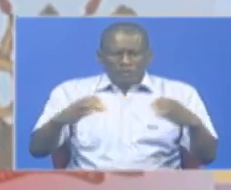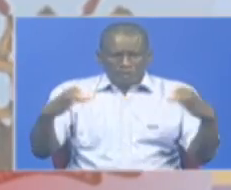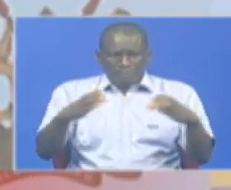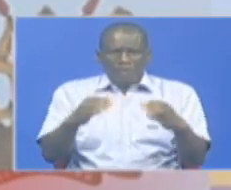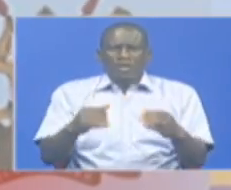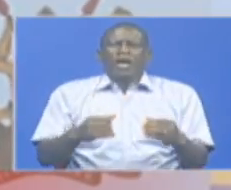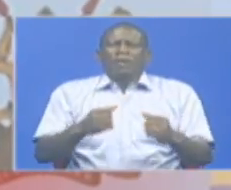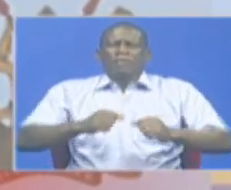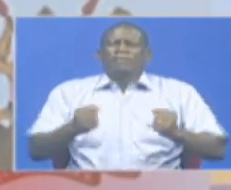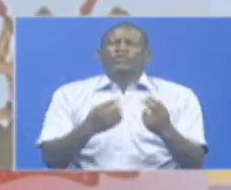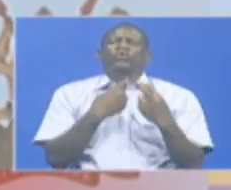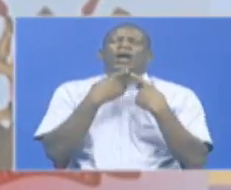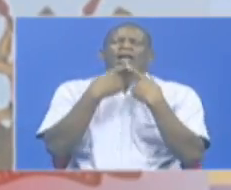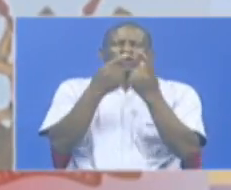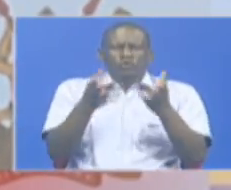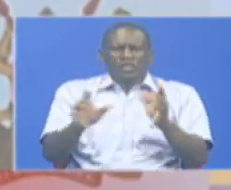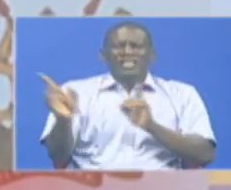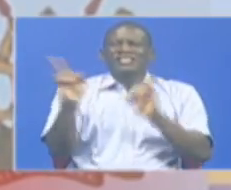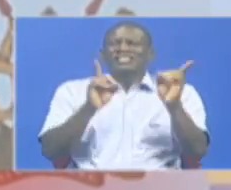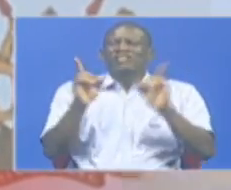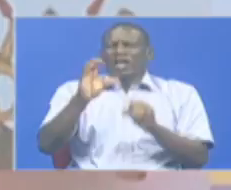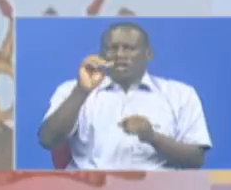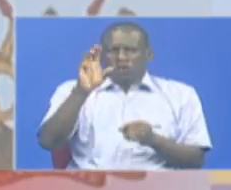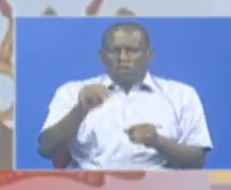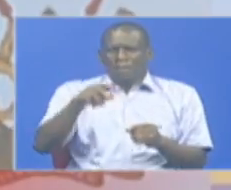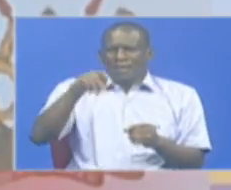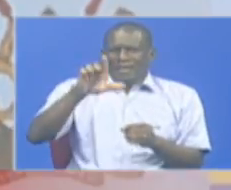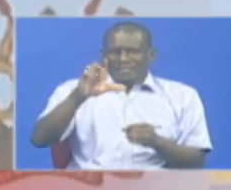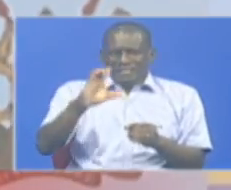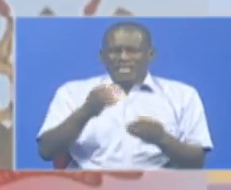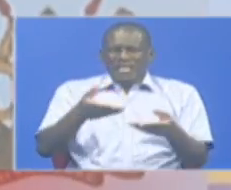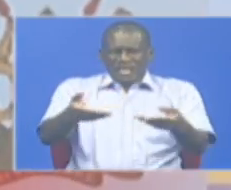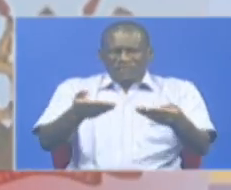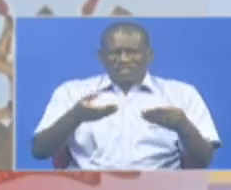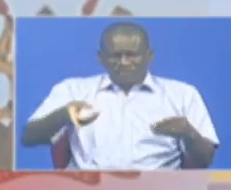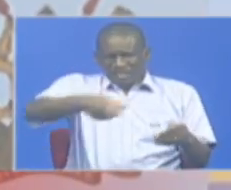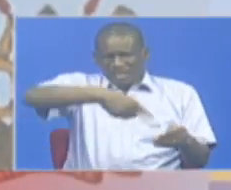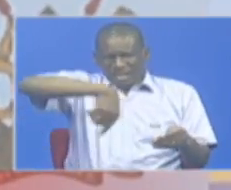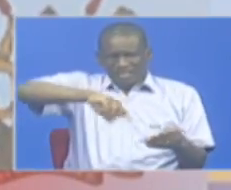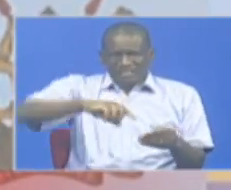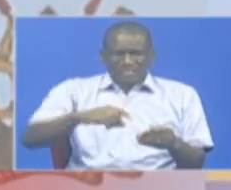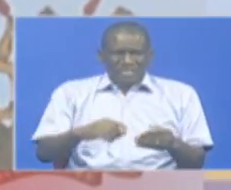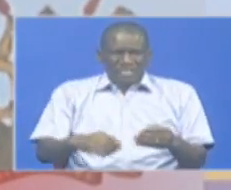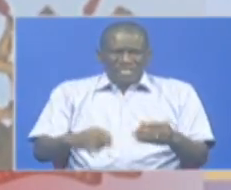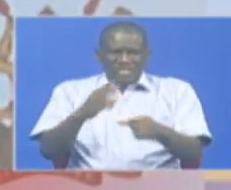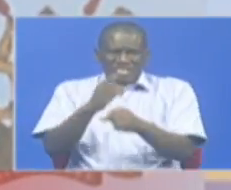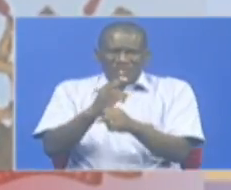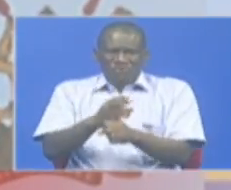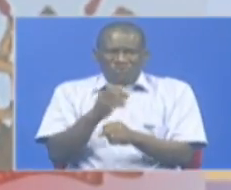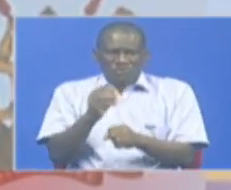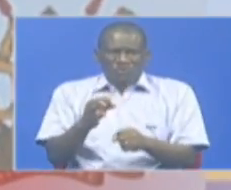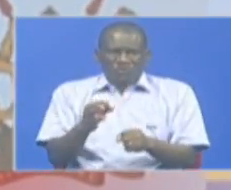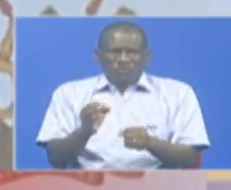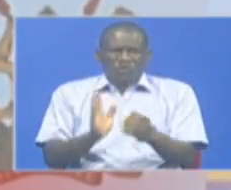announce today that Safaricom PLC has offered us the utilization of their more